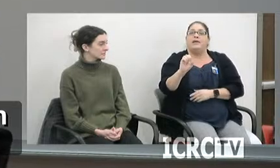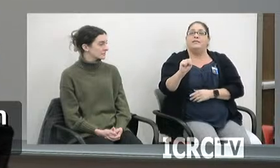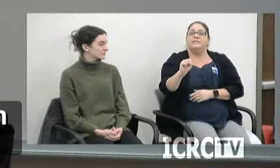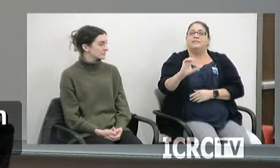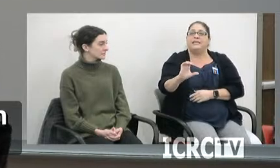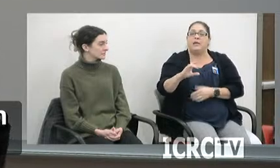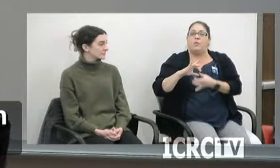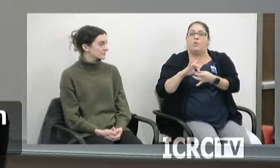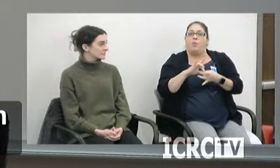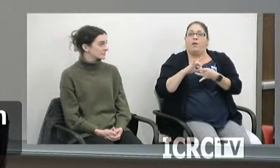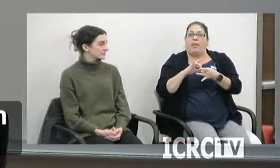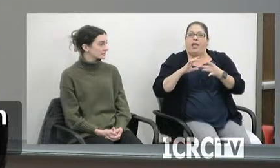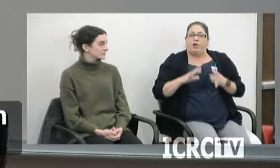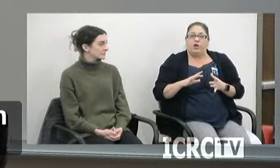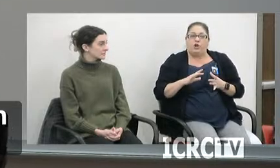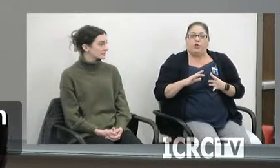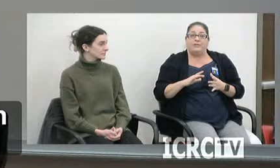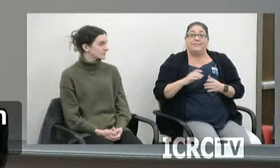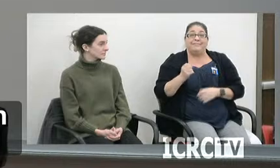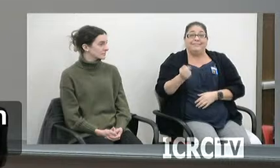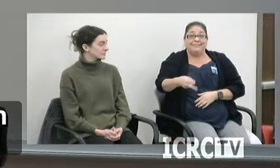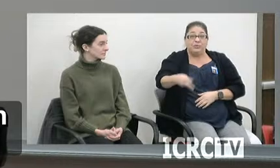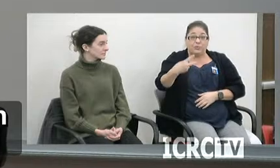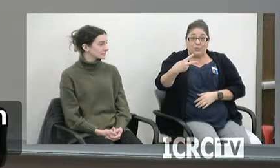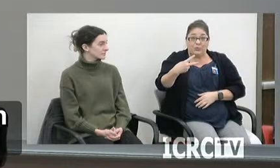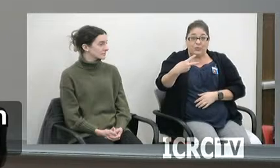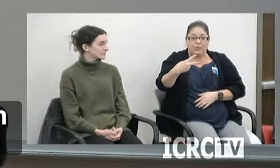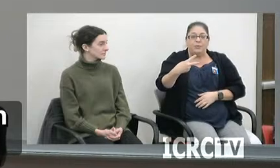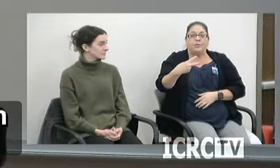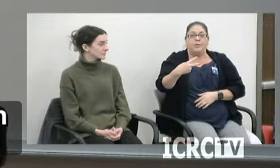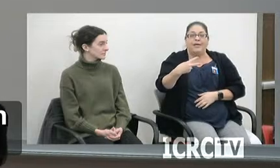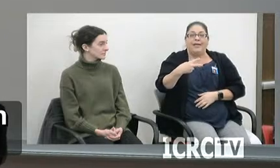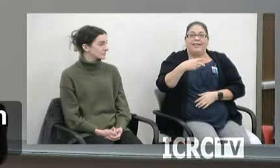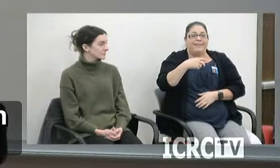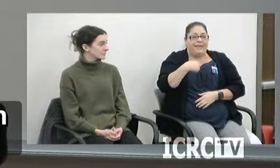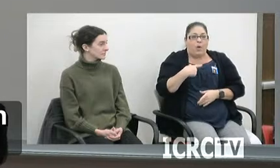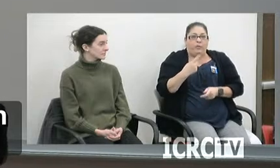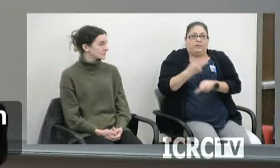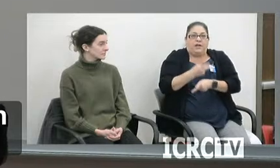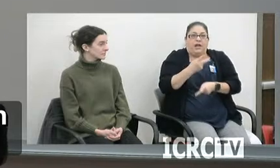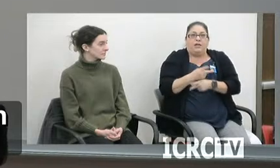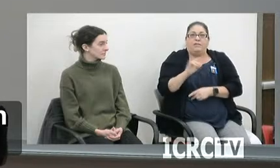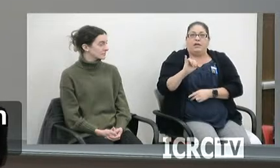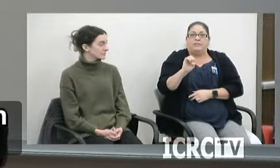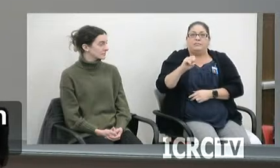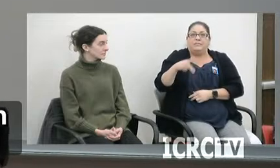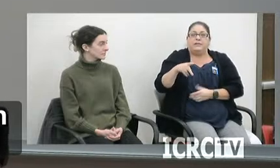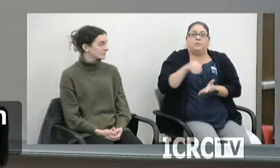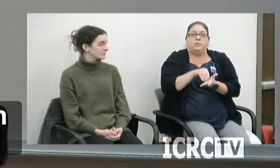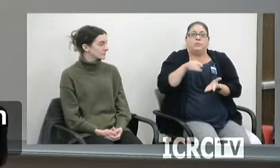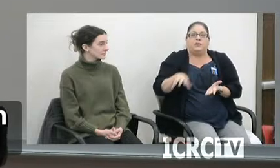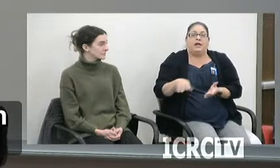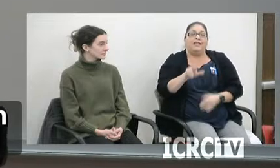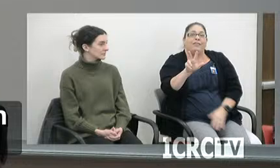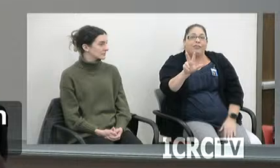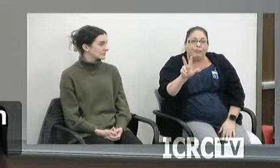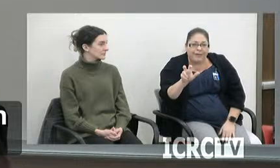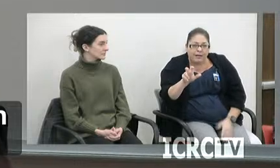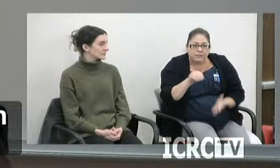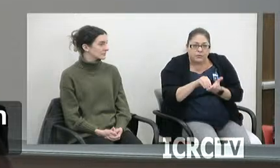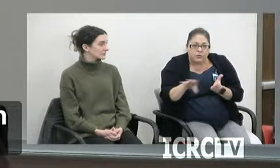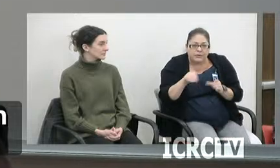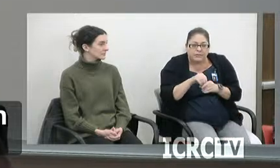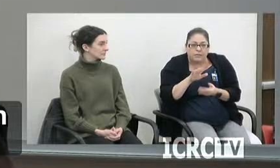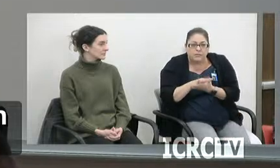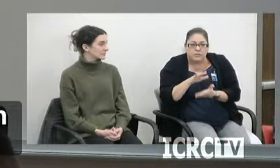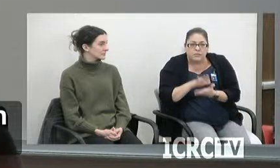coordinators. Those 2 admins only deal with students on IEPs. There's 300 students in the school. They